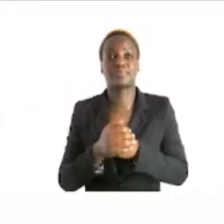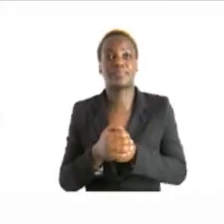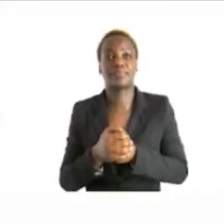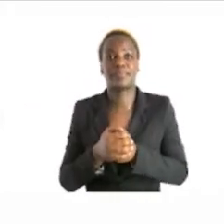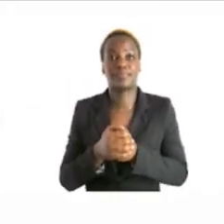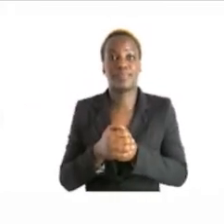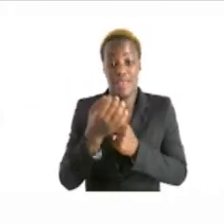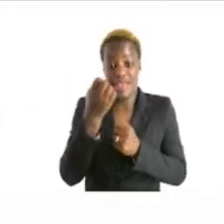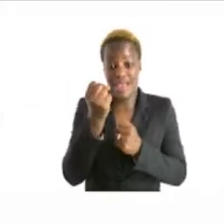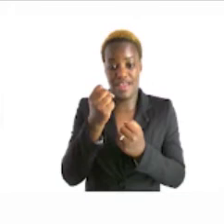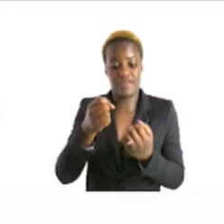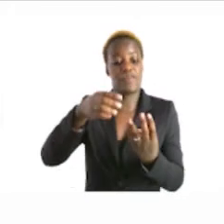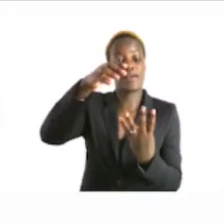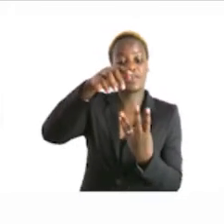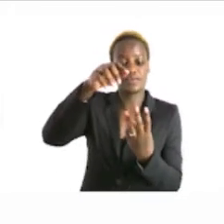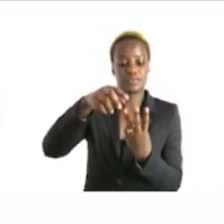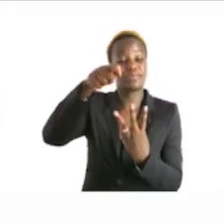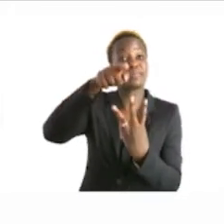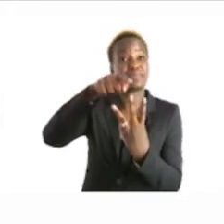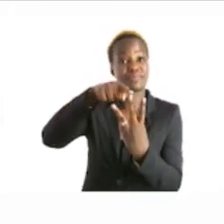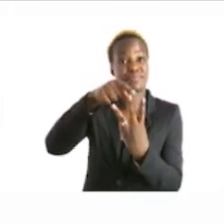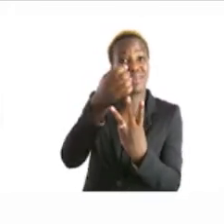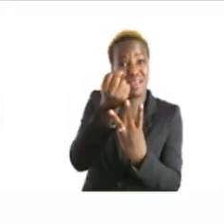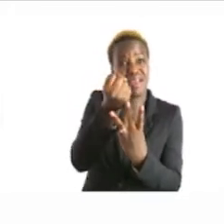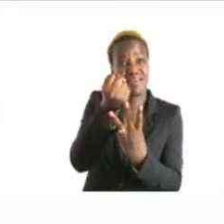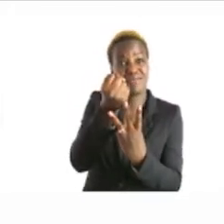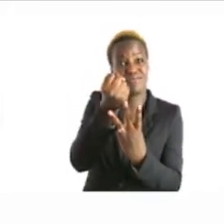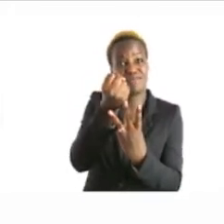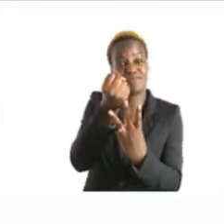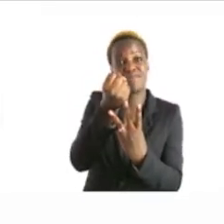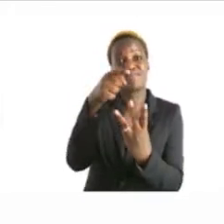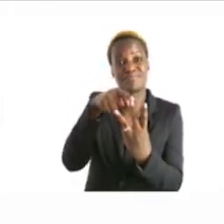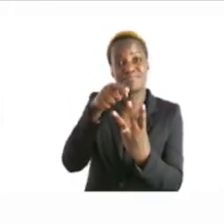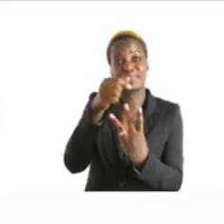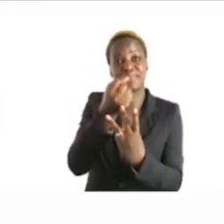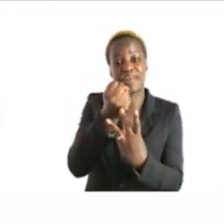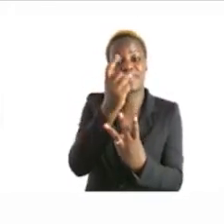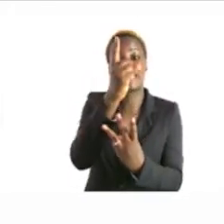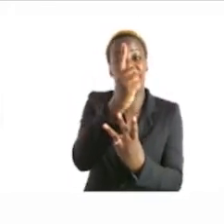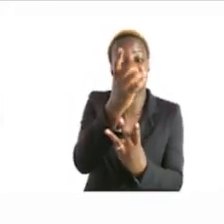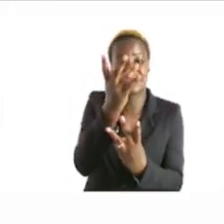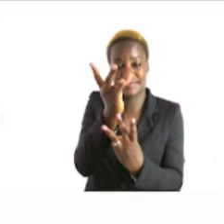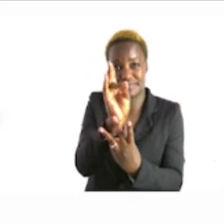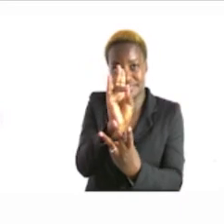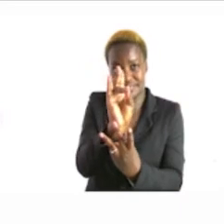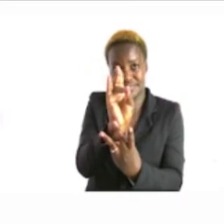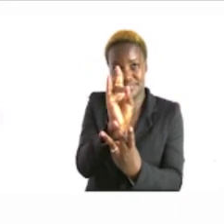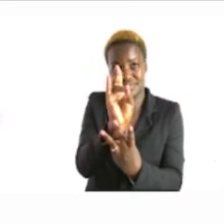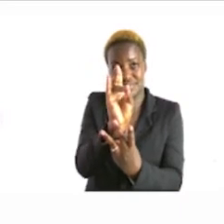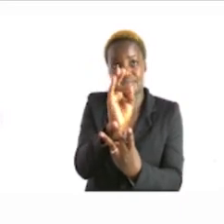number which is already been indicated for us in between. It's a number 7. So before we say